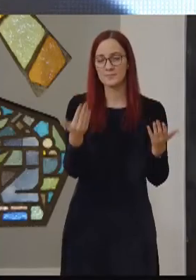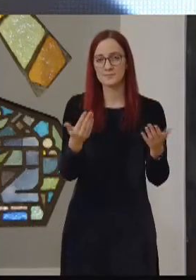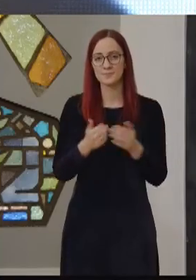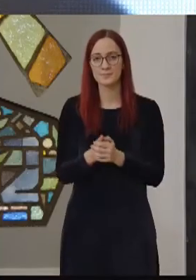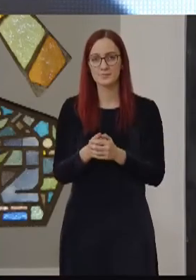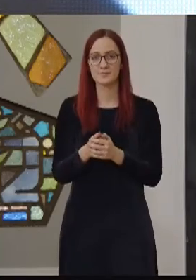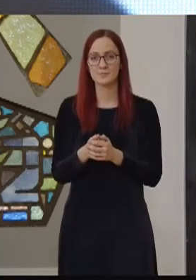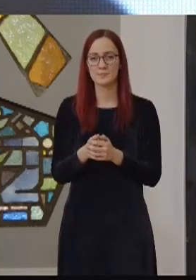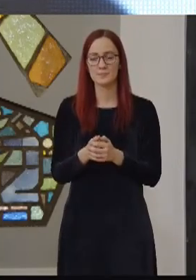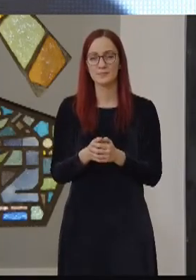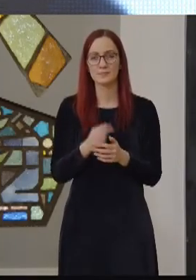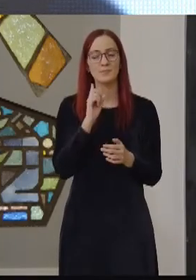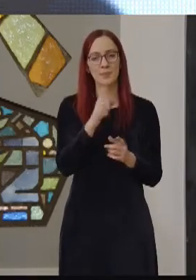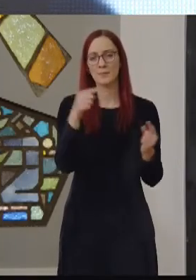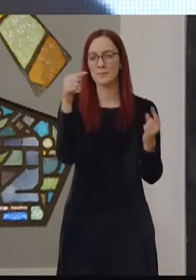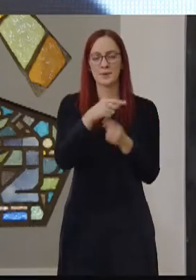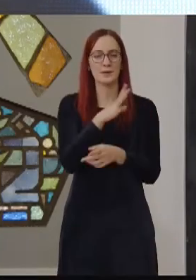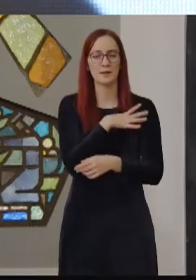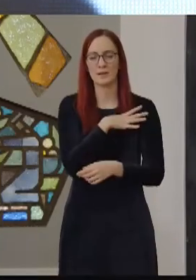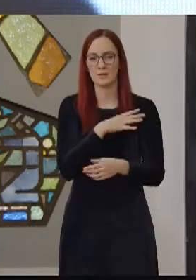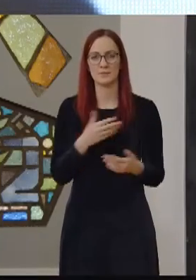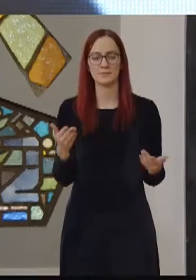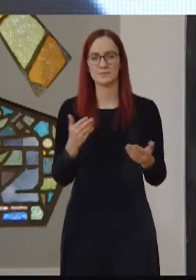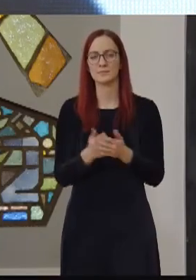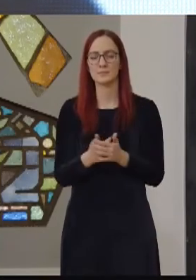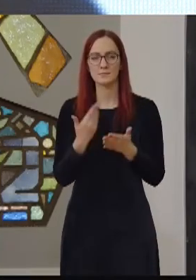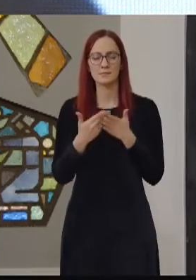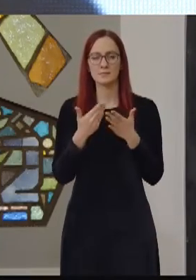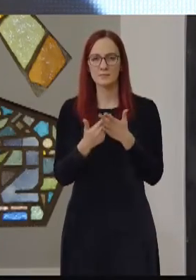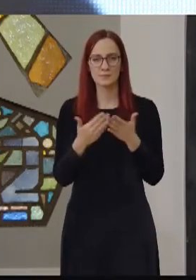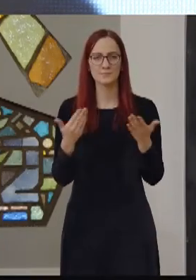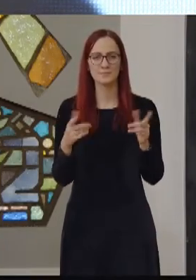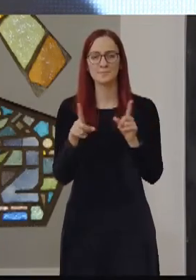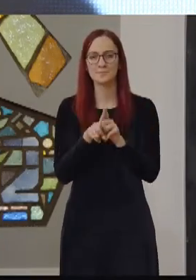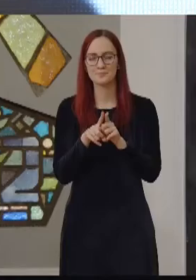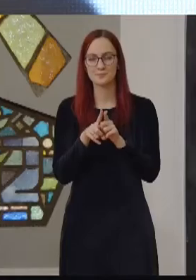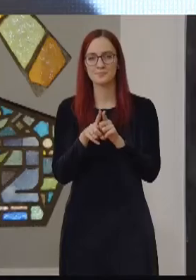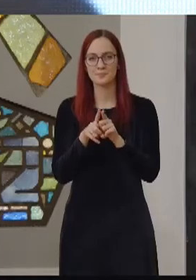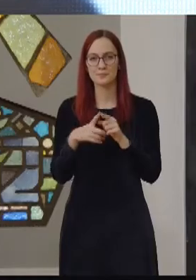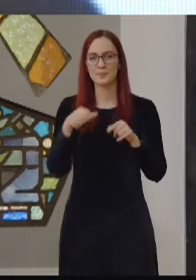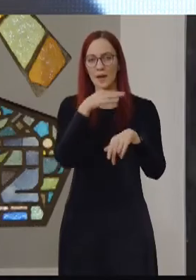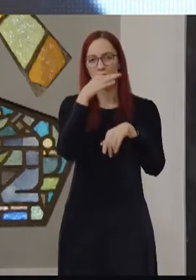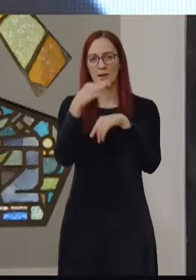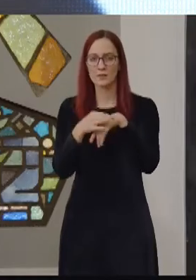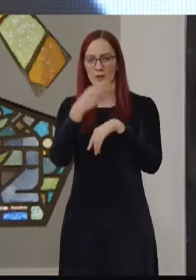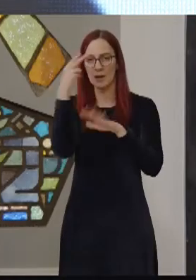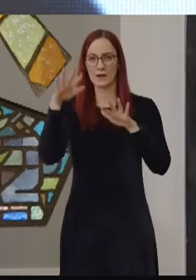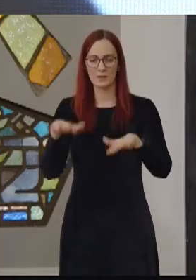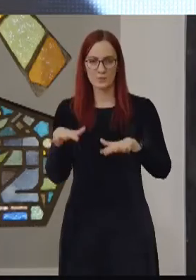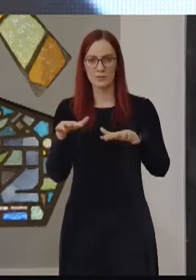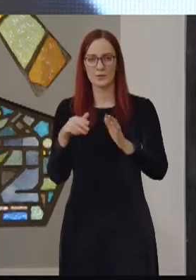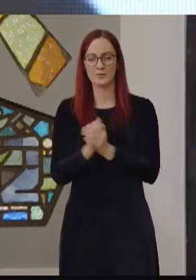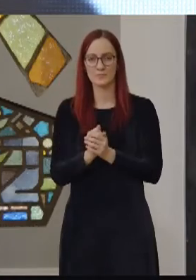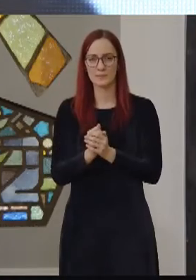If the Istanbul Convention was ratified in Lithuania, the prohibition order would not be